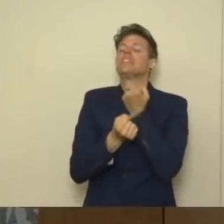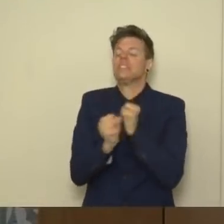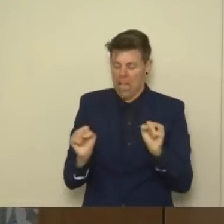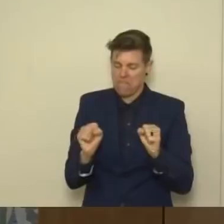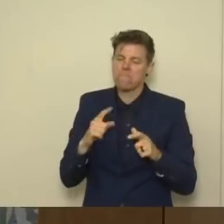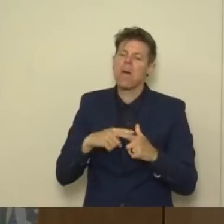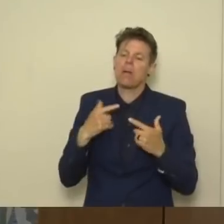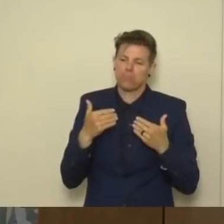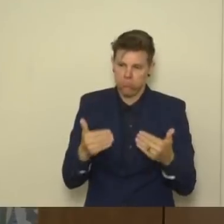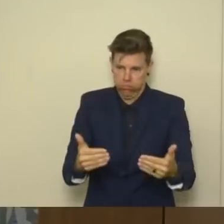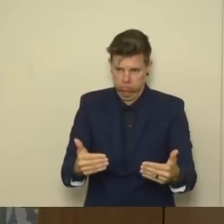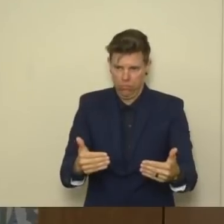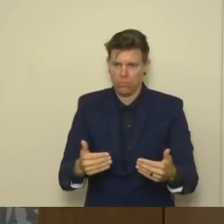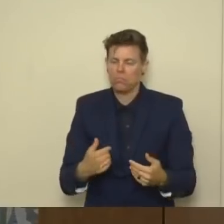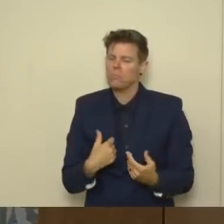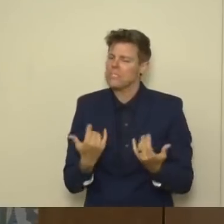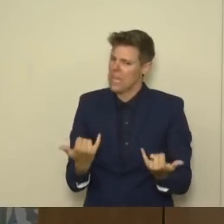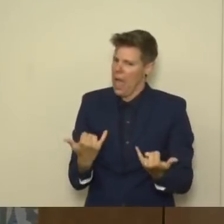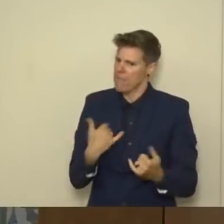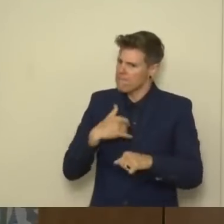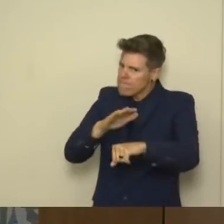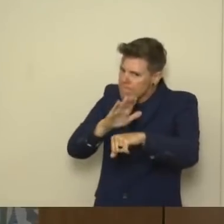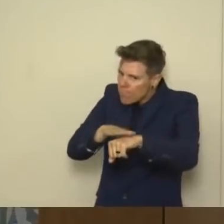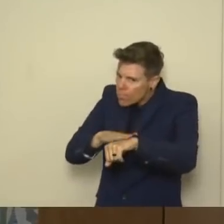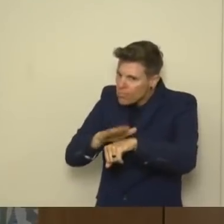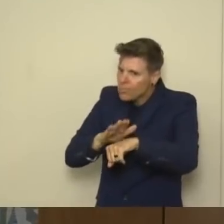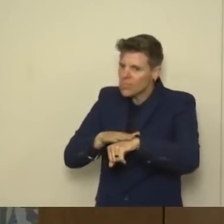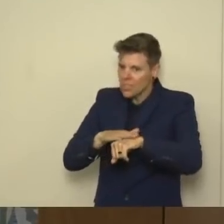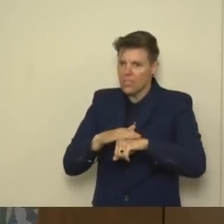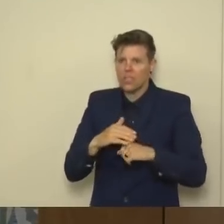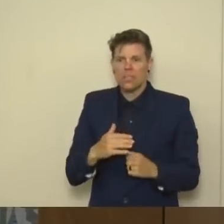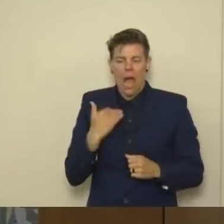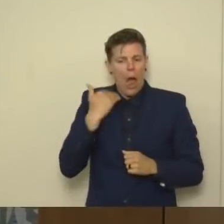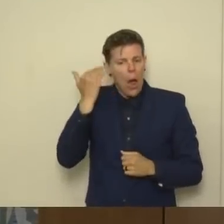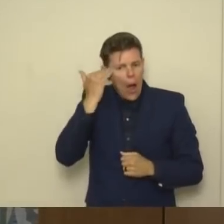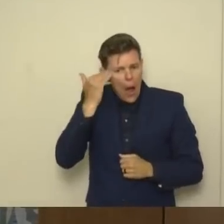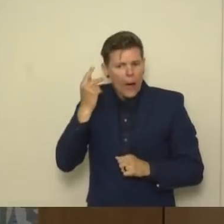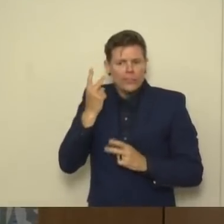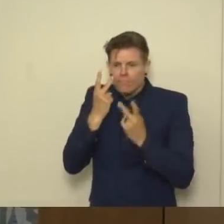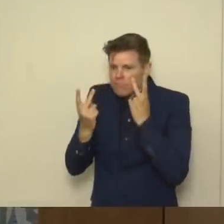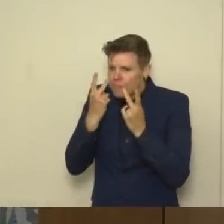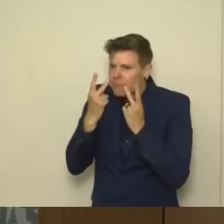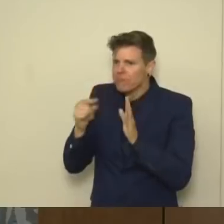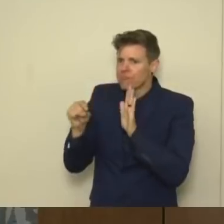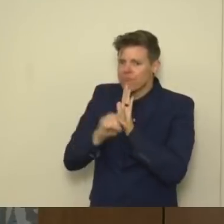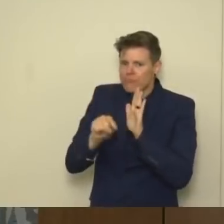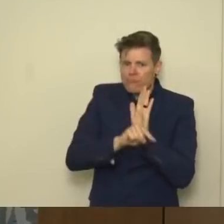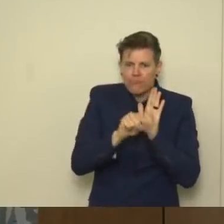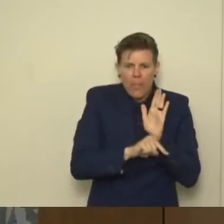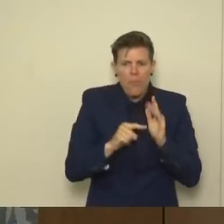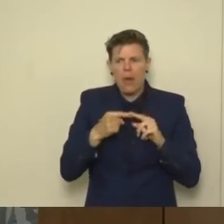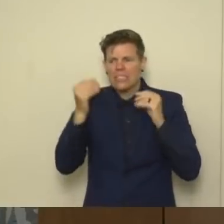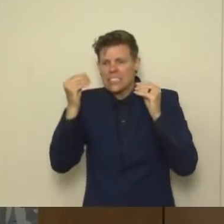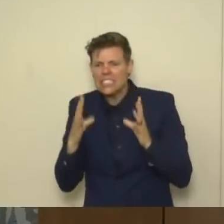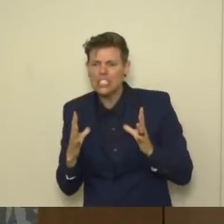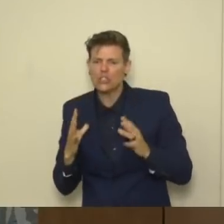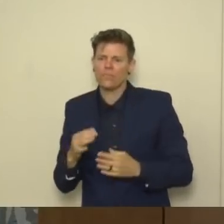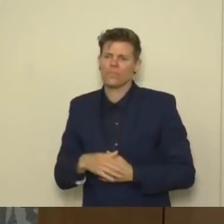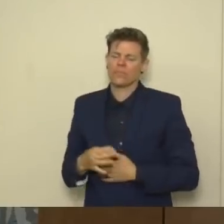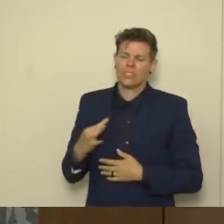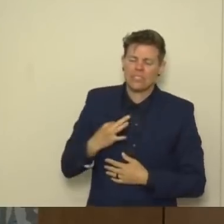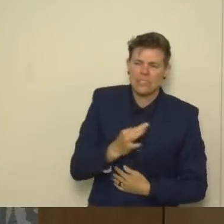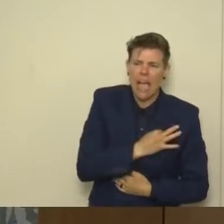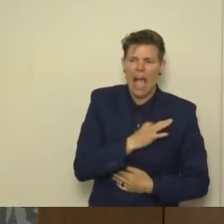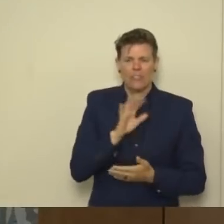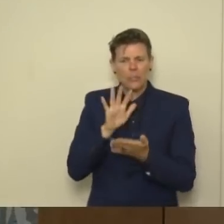of really negative chatter about educators and public education staff. Look, they